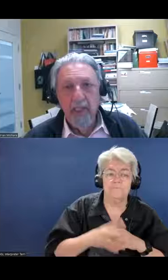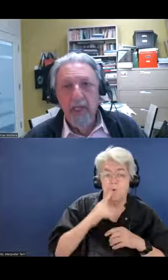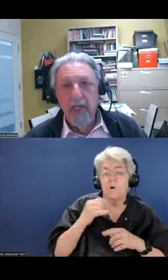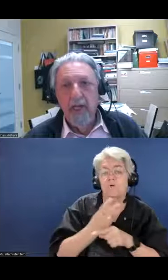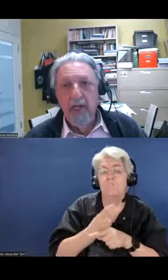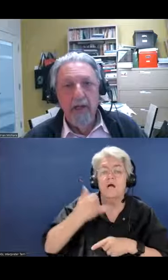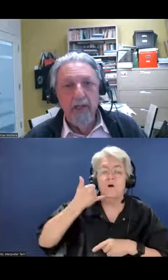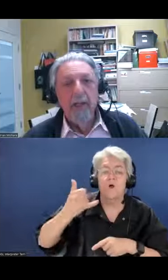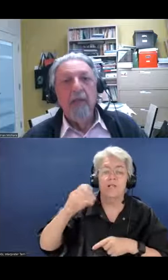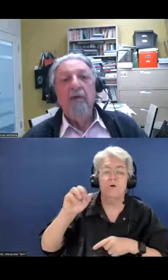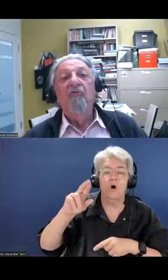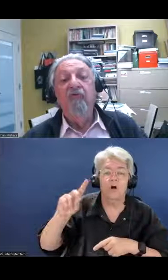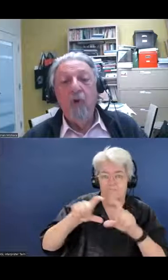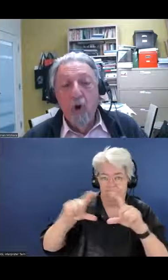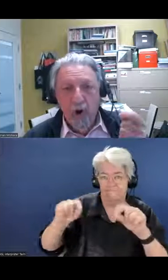card.